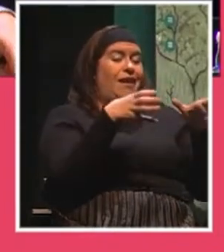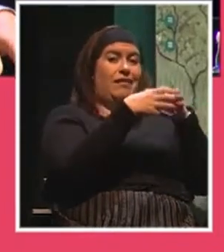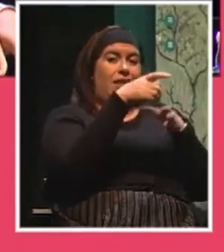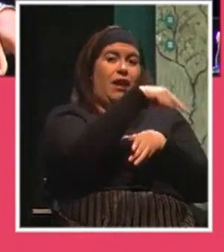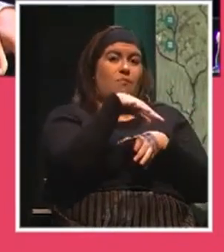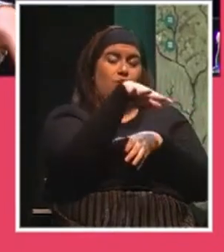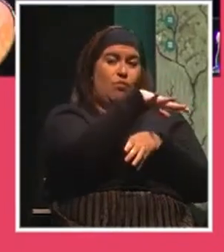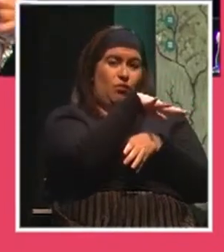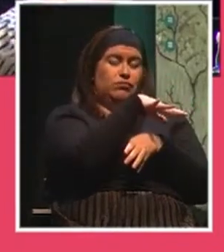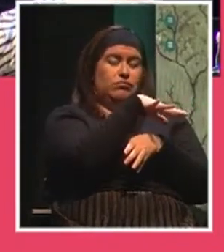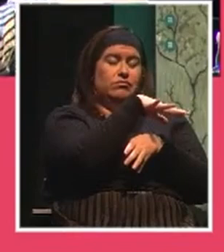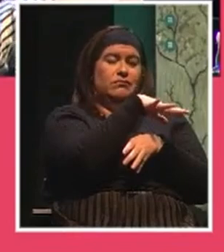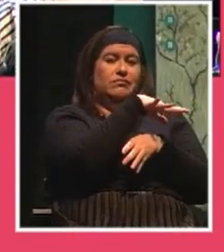said,